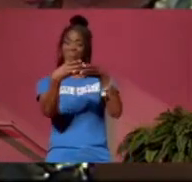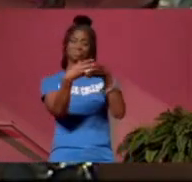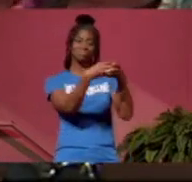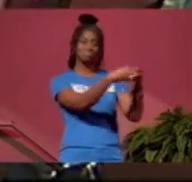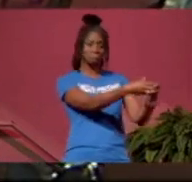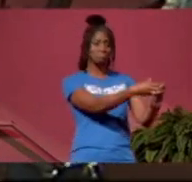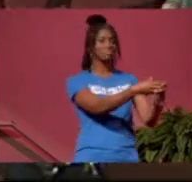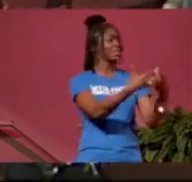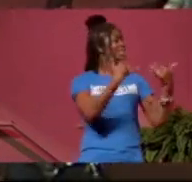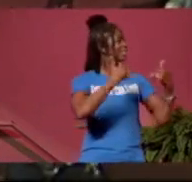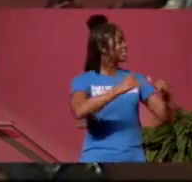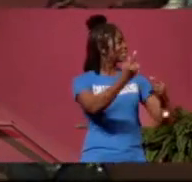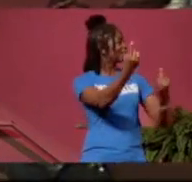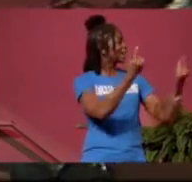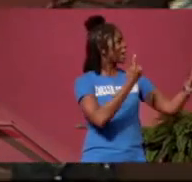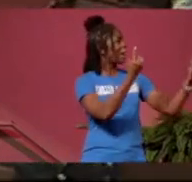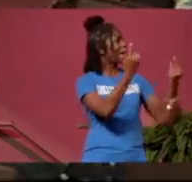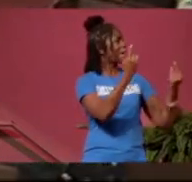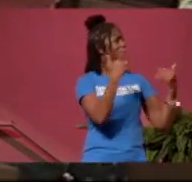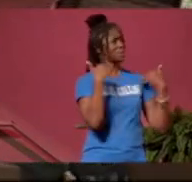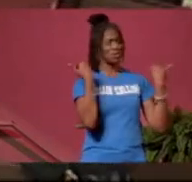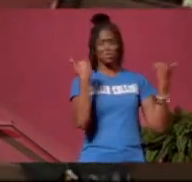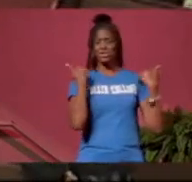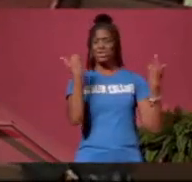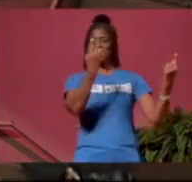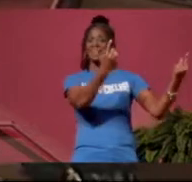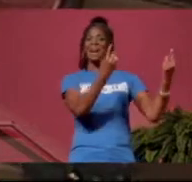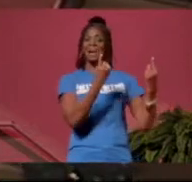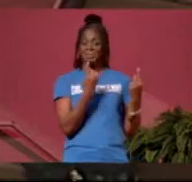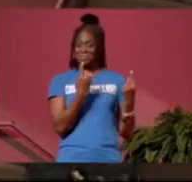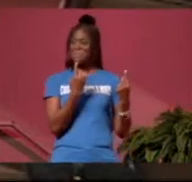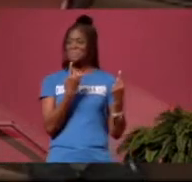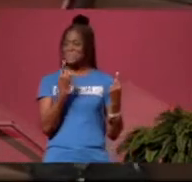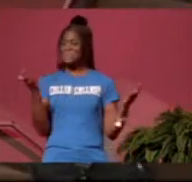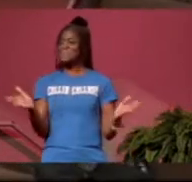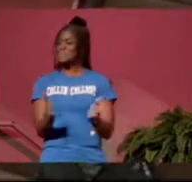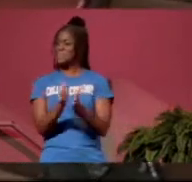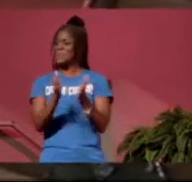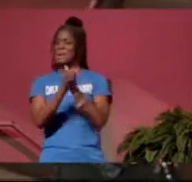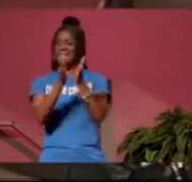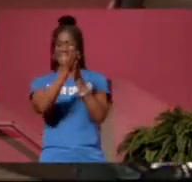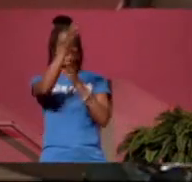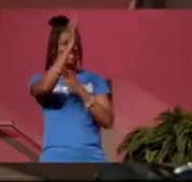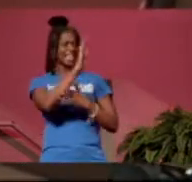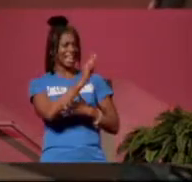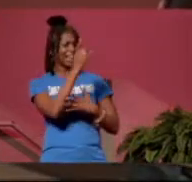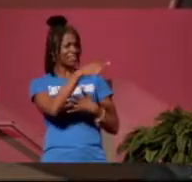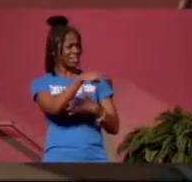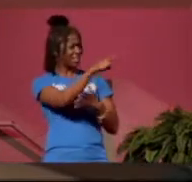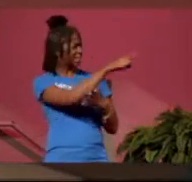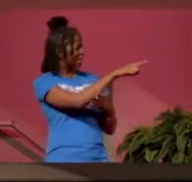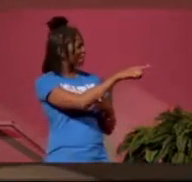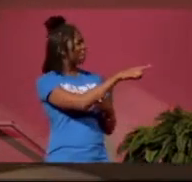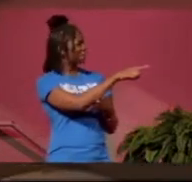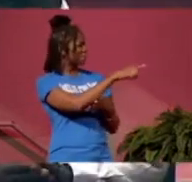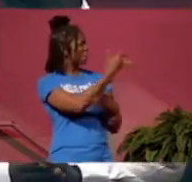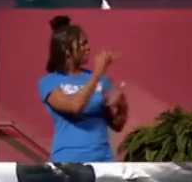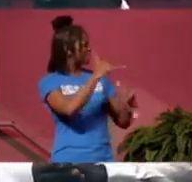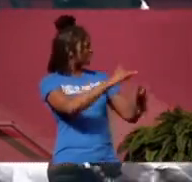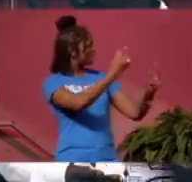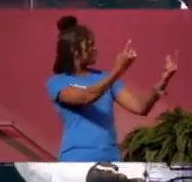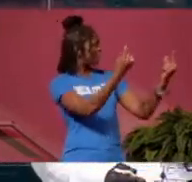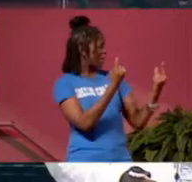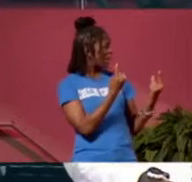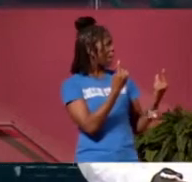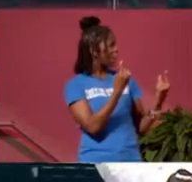coming. They still coming. They still coming. Y'all ain't praying hard enough. Y'all not giving God praise for this harvest of young people that God